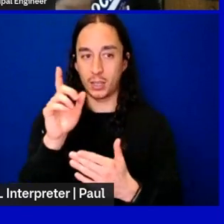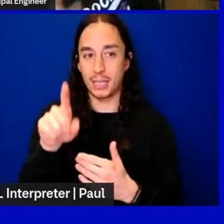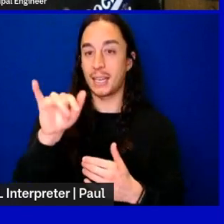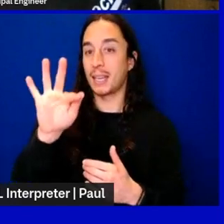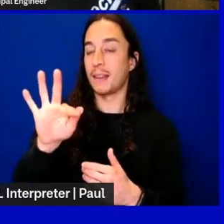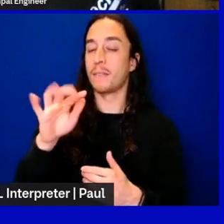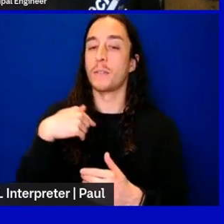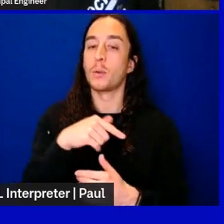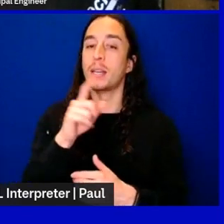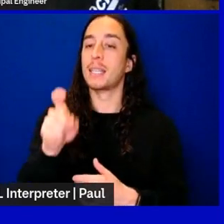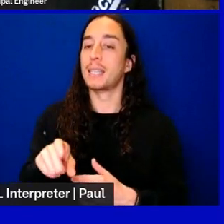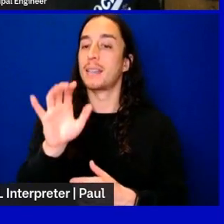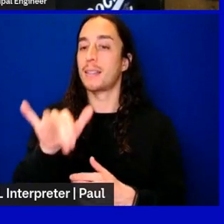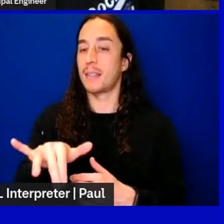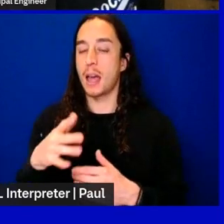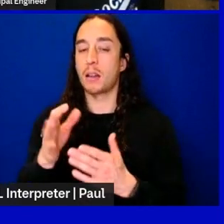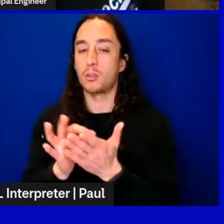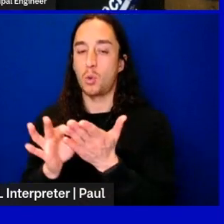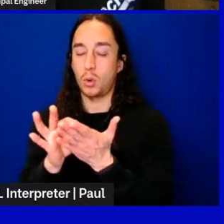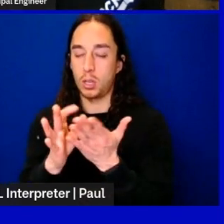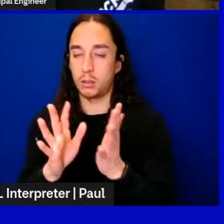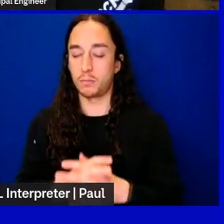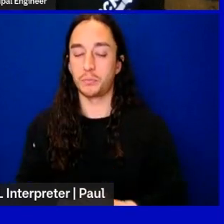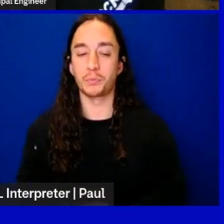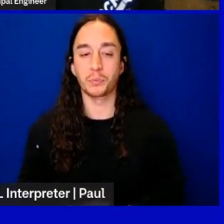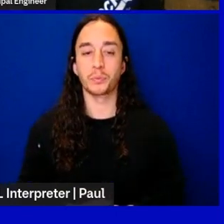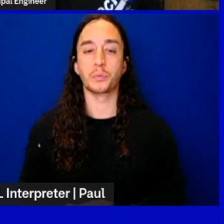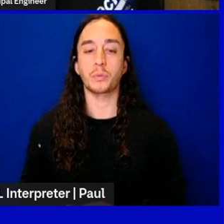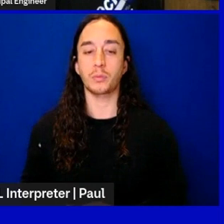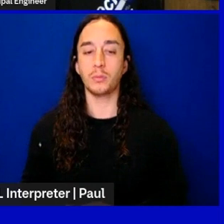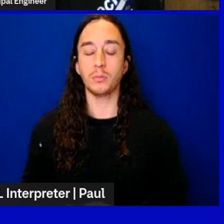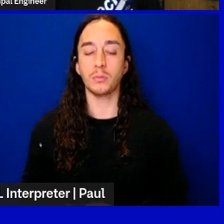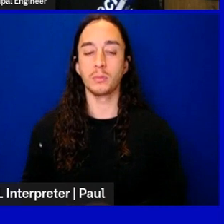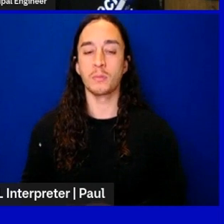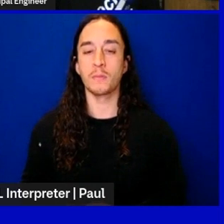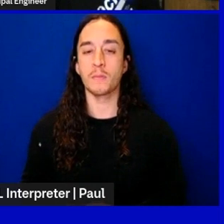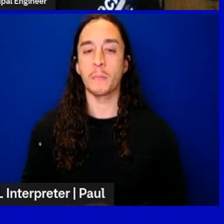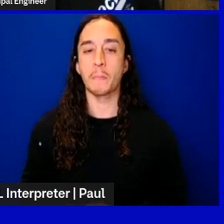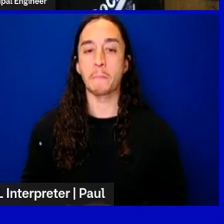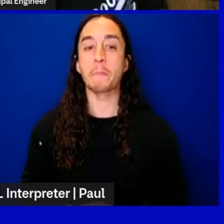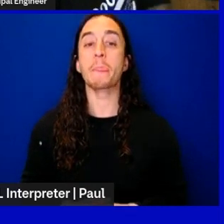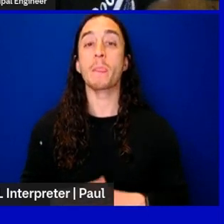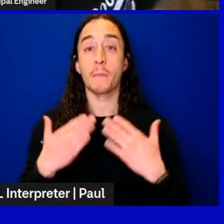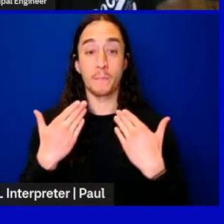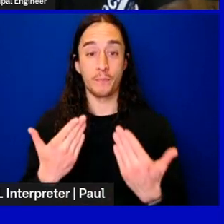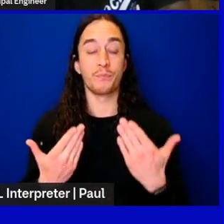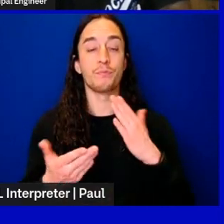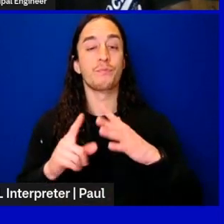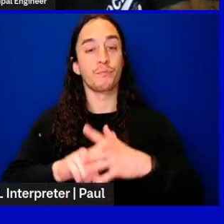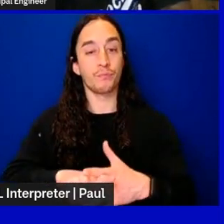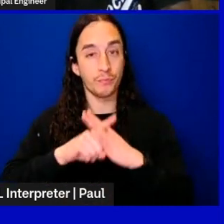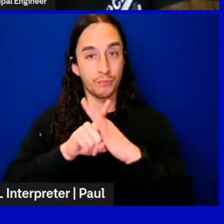unseal it again, we require those tokens again. Now, once you get and initialize the Vault, the second step what we have to